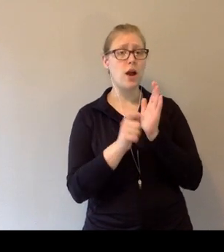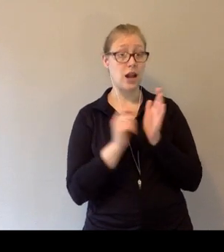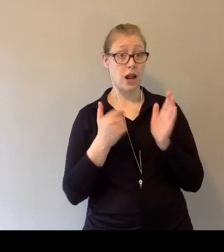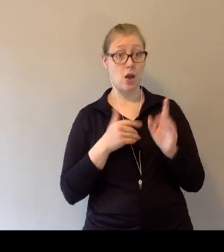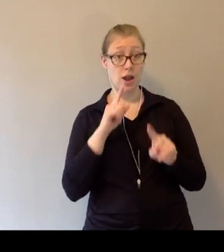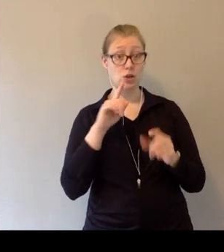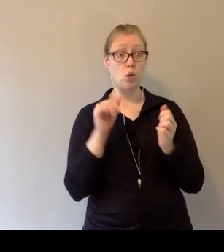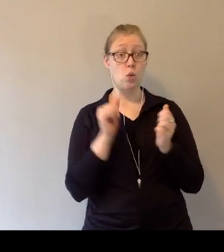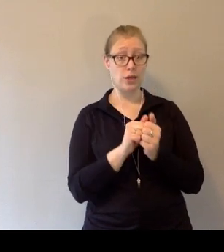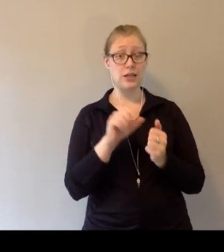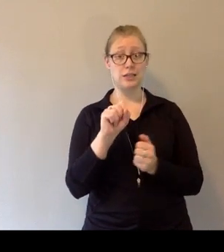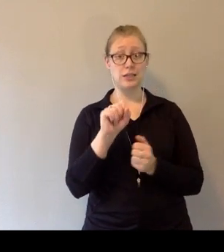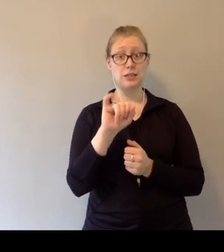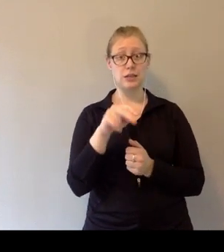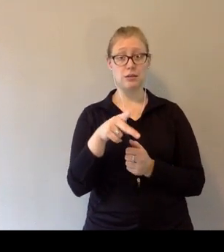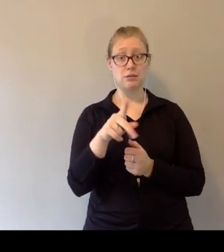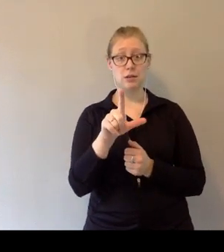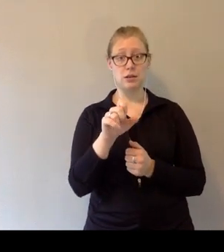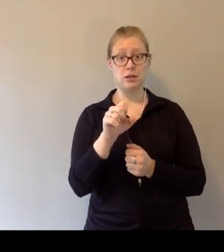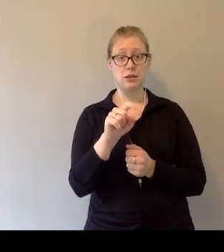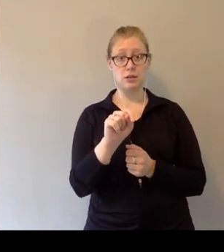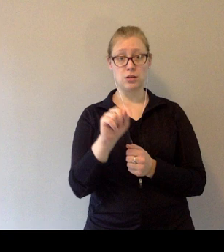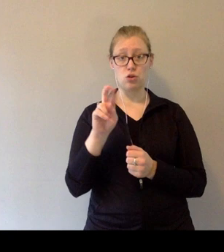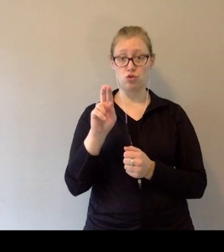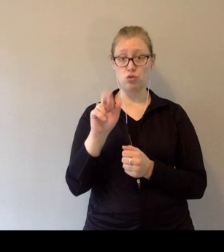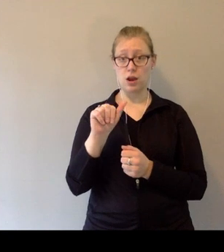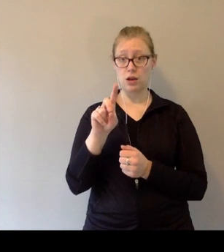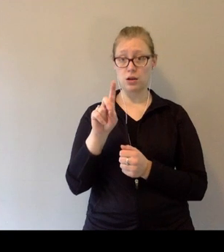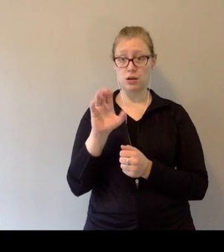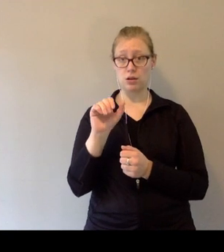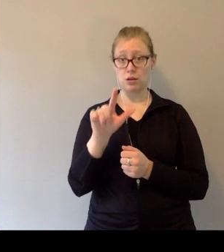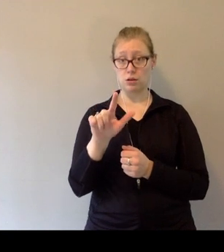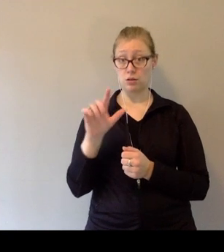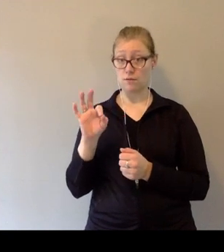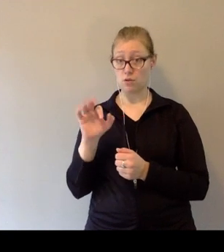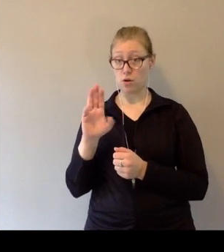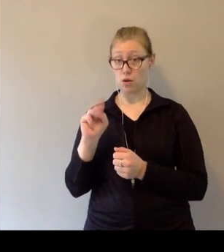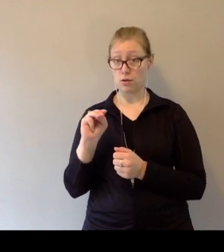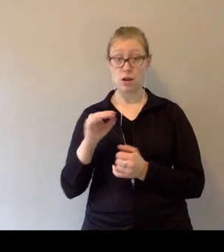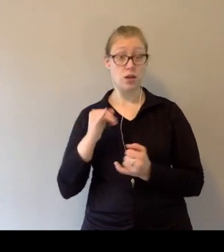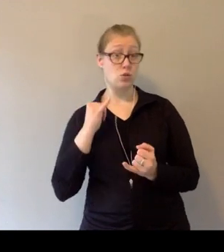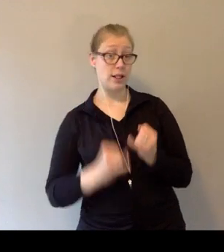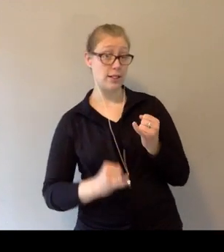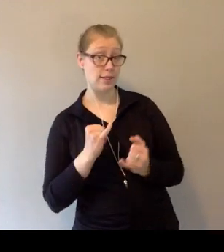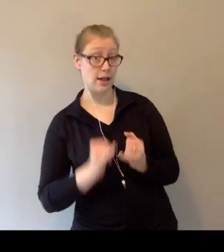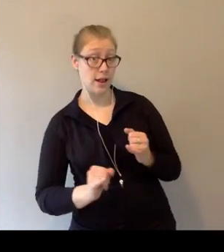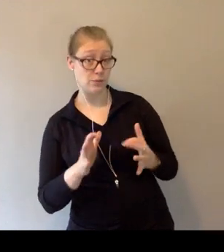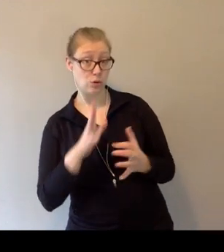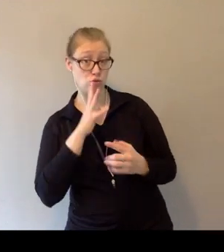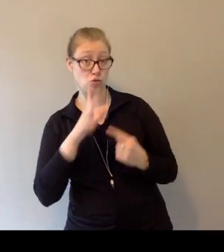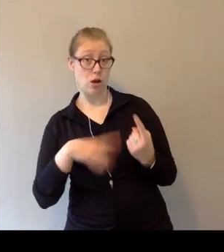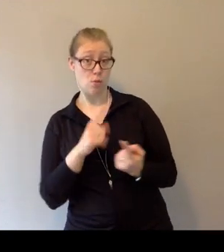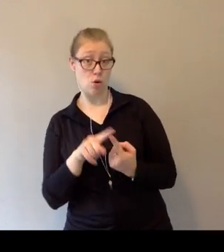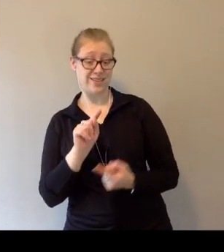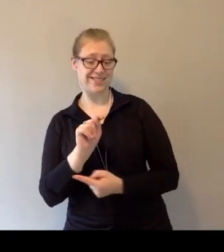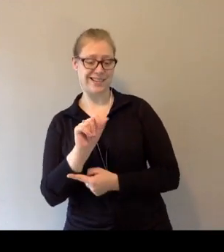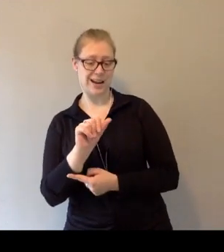simplest radical form. All right, the last one we're going to do is the tangent. So if I look for the tangent